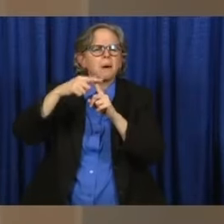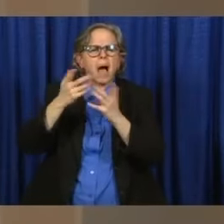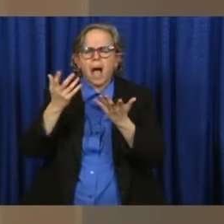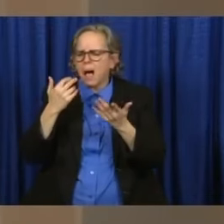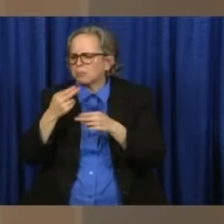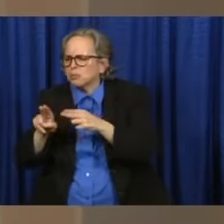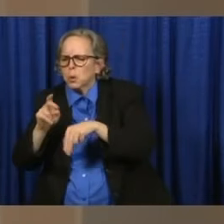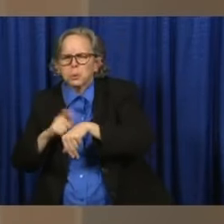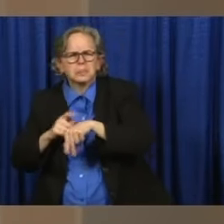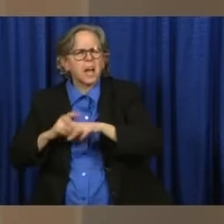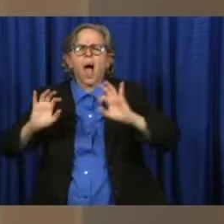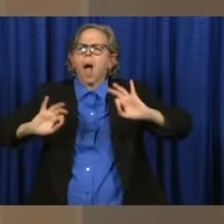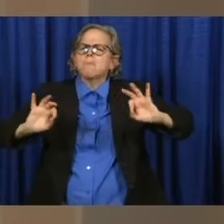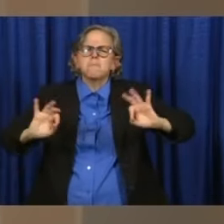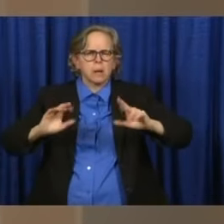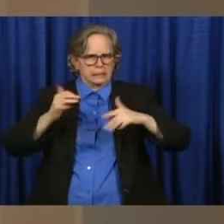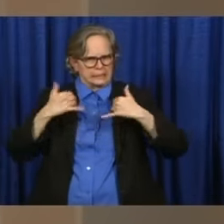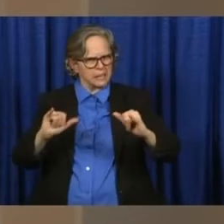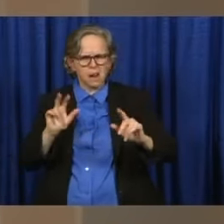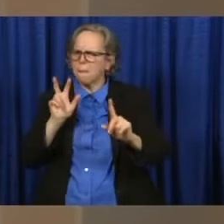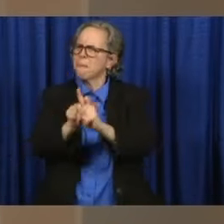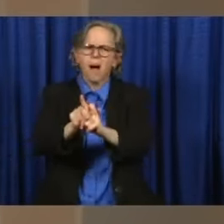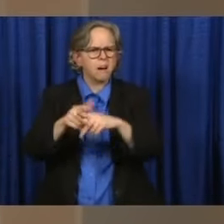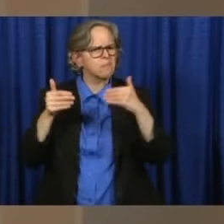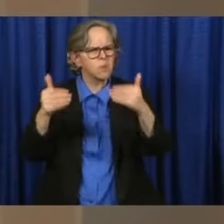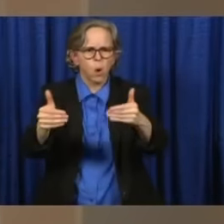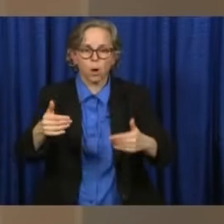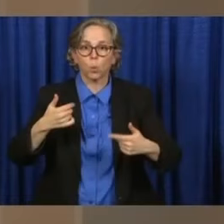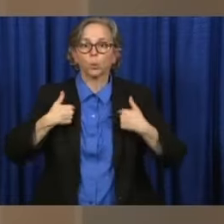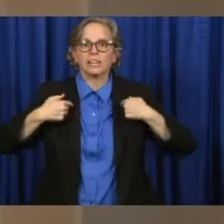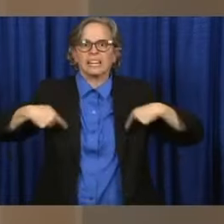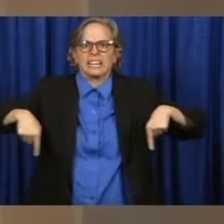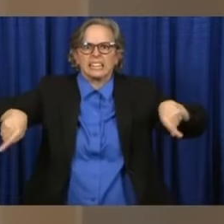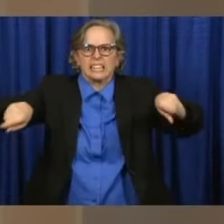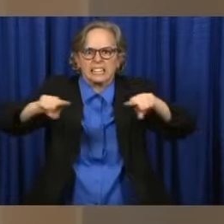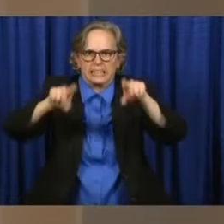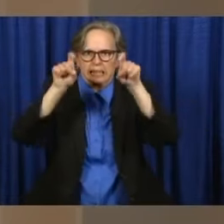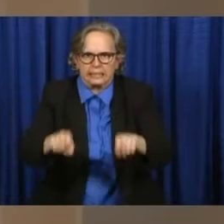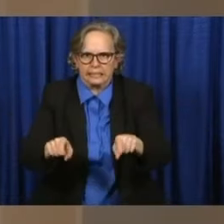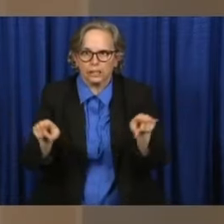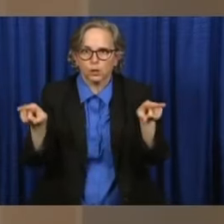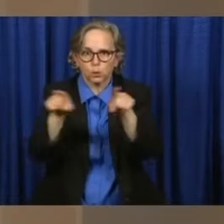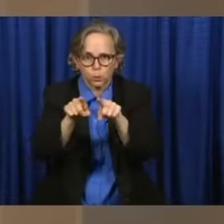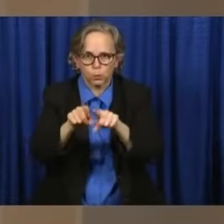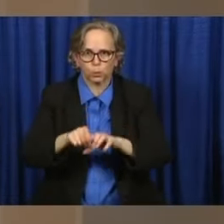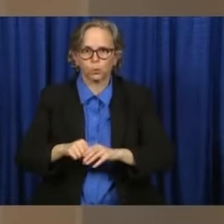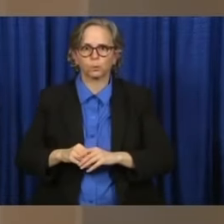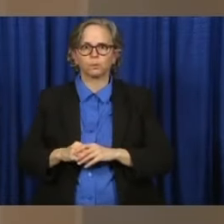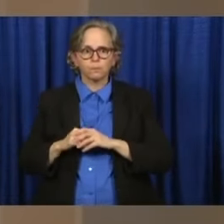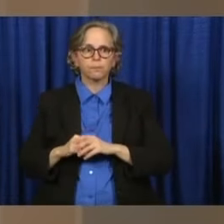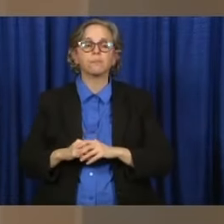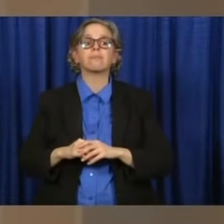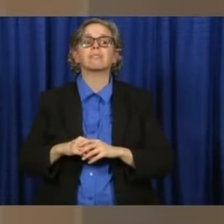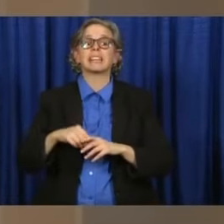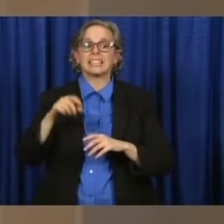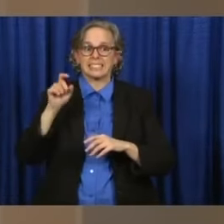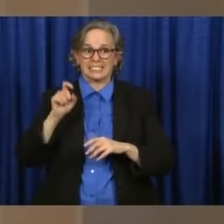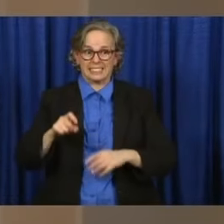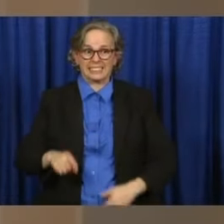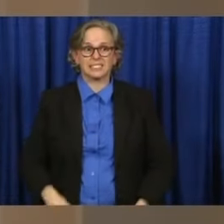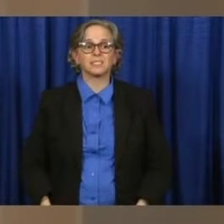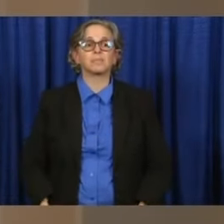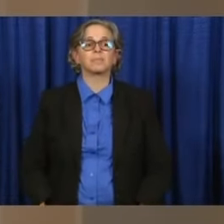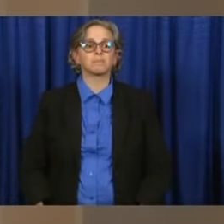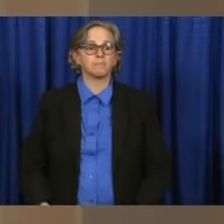They really, really need you to help out in this time of need. It is just